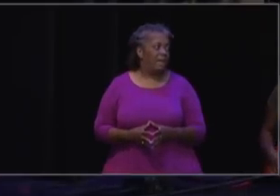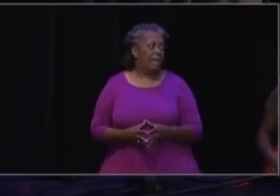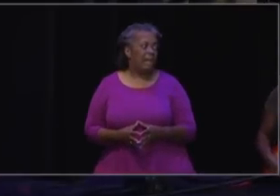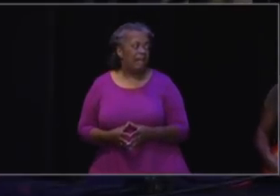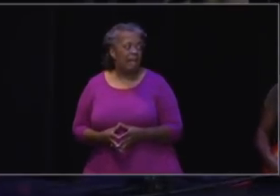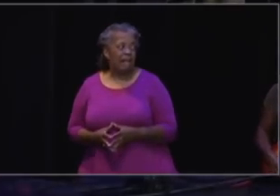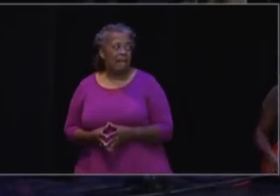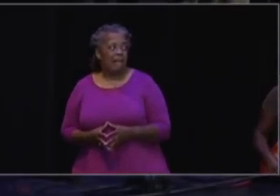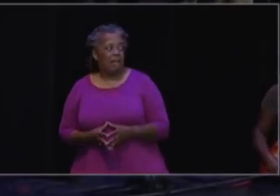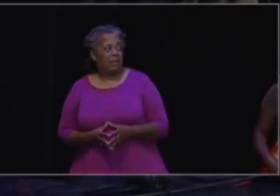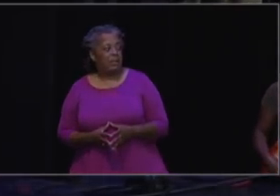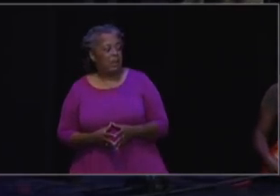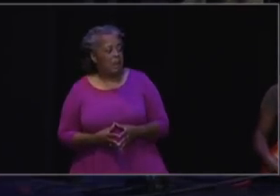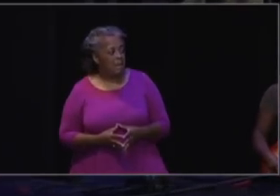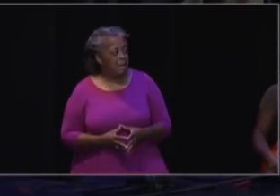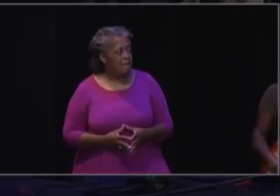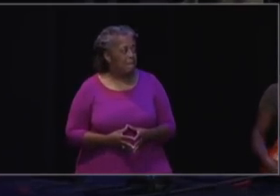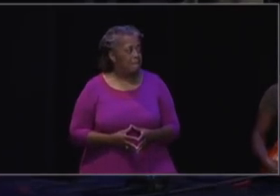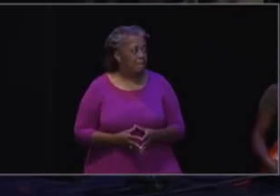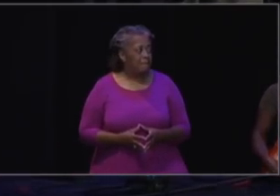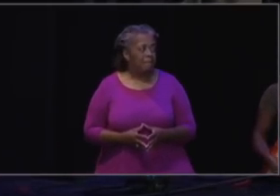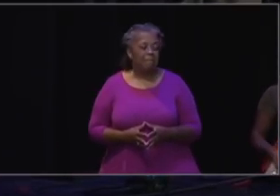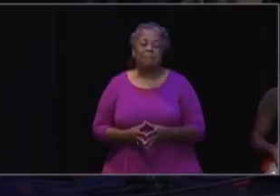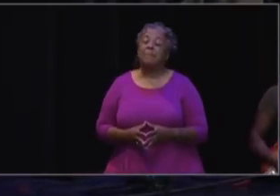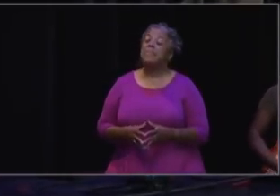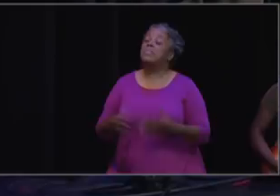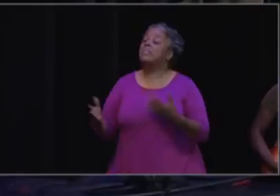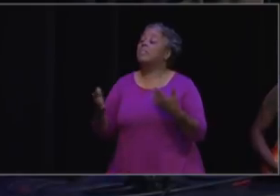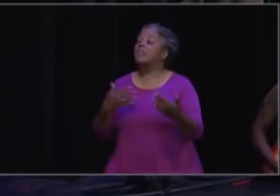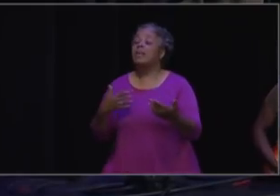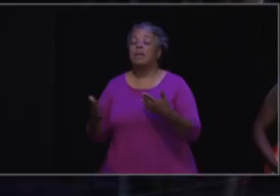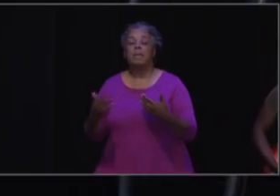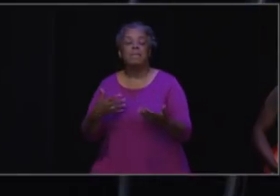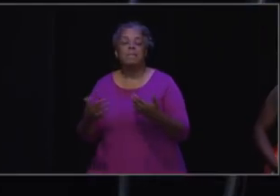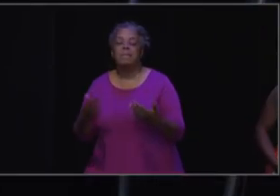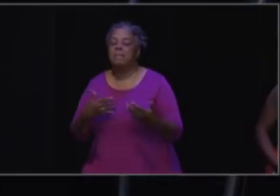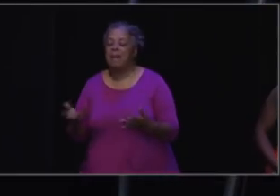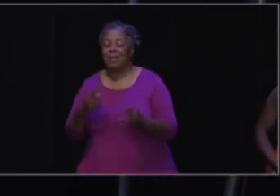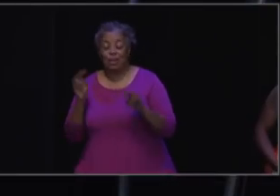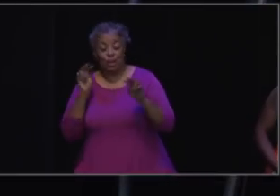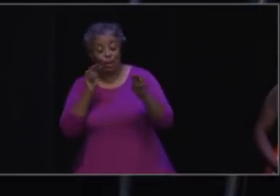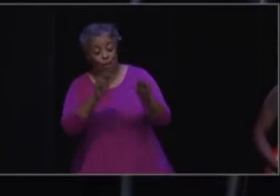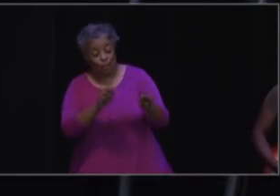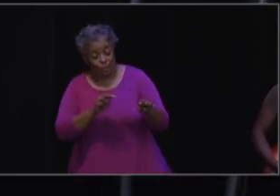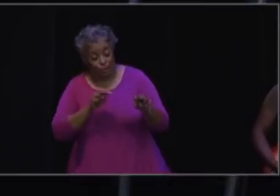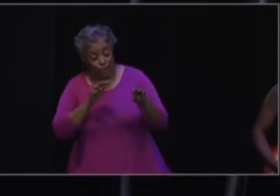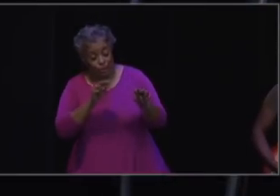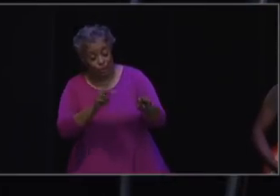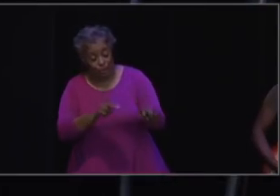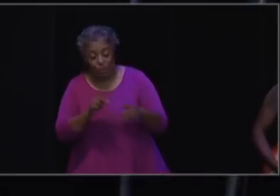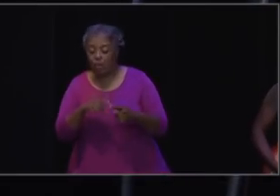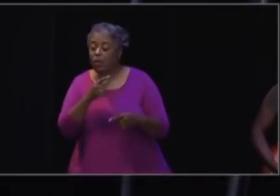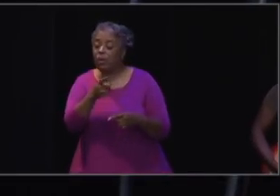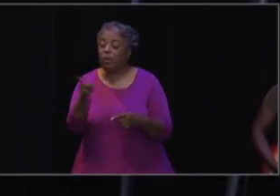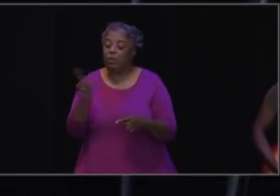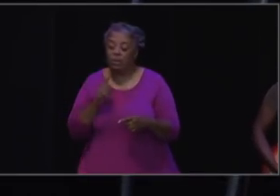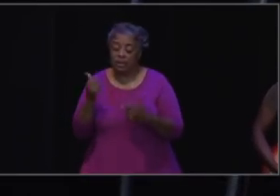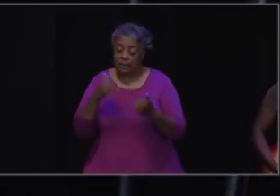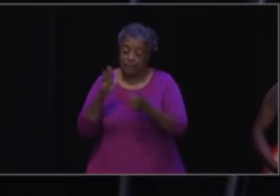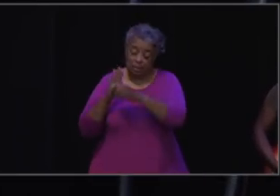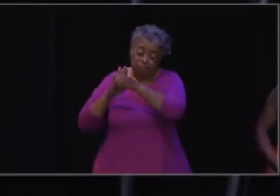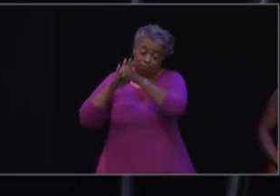Throw up your phone. Shine a light on the world, you're in the zone. Nothing can hold you